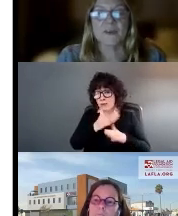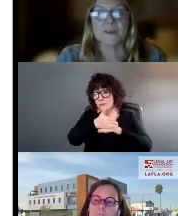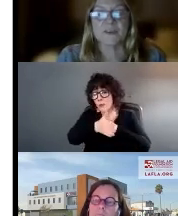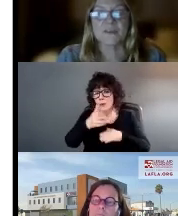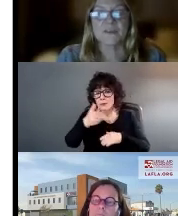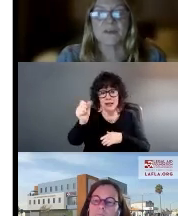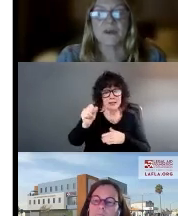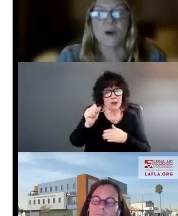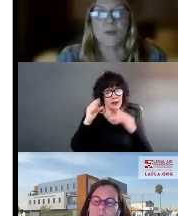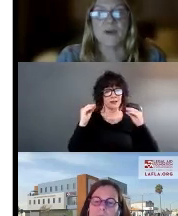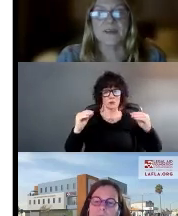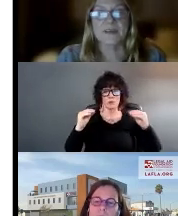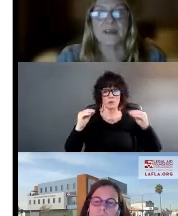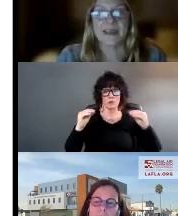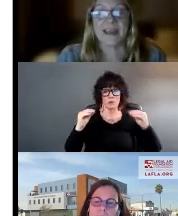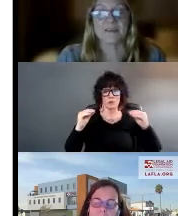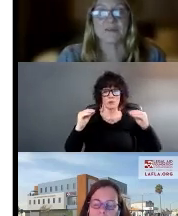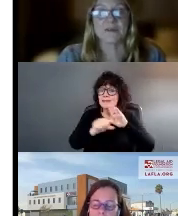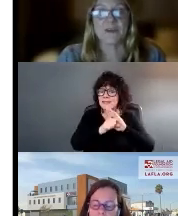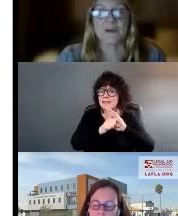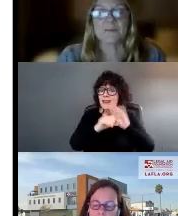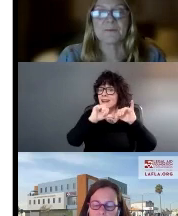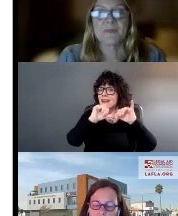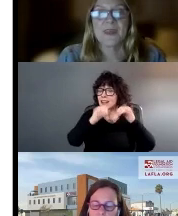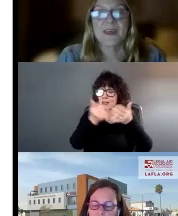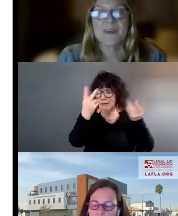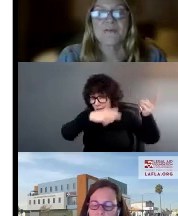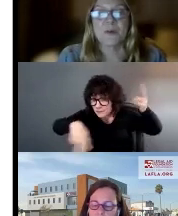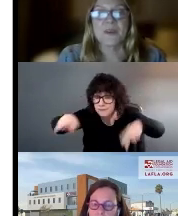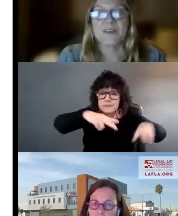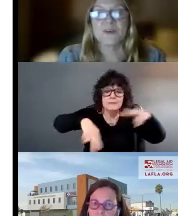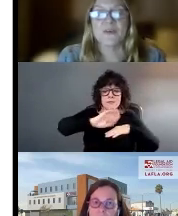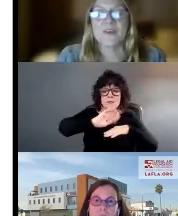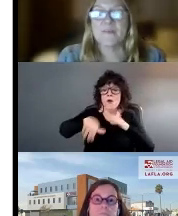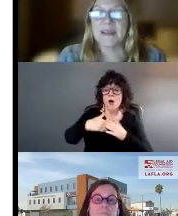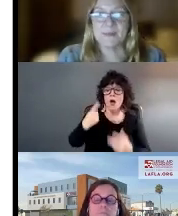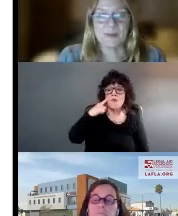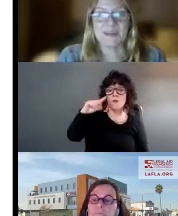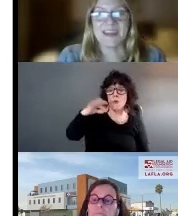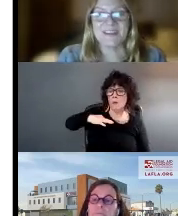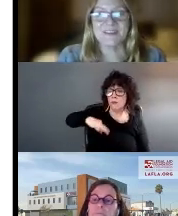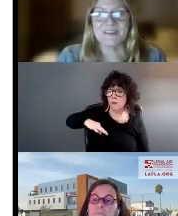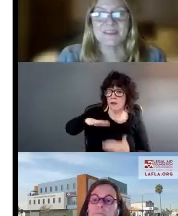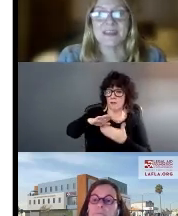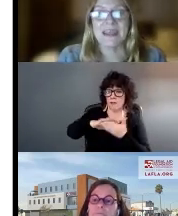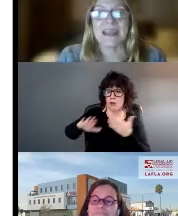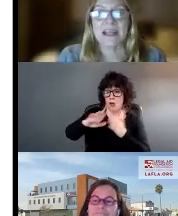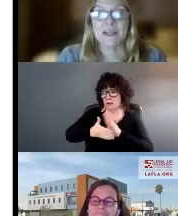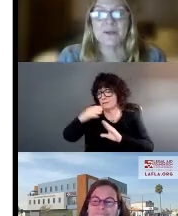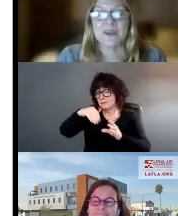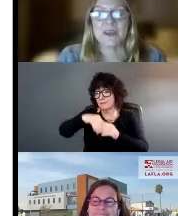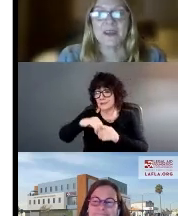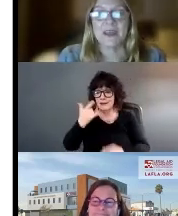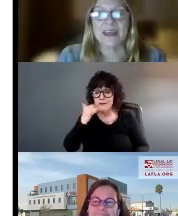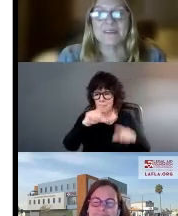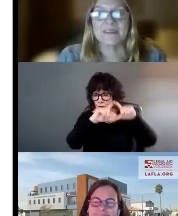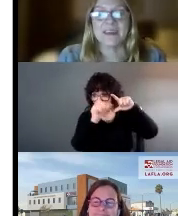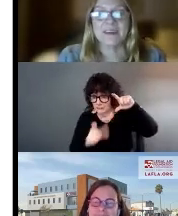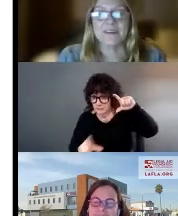for-profit colleges operating in California. Robyn is author of many publications,